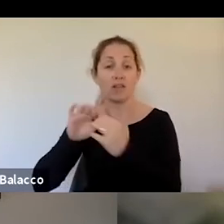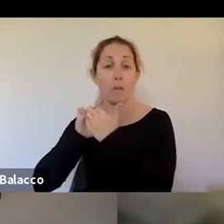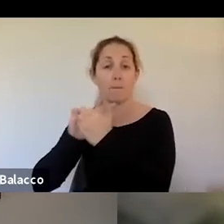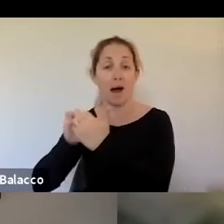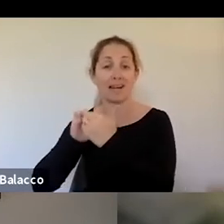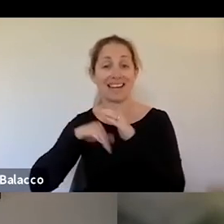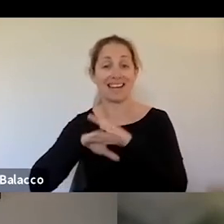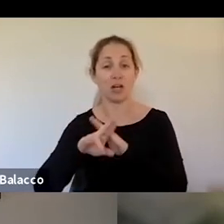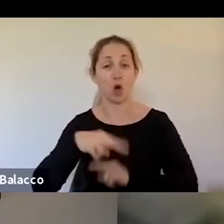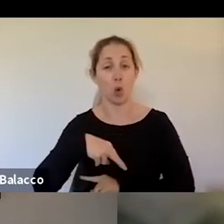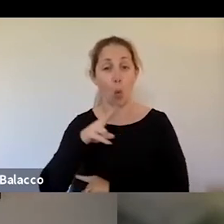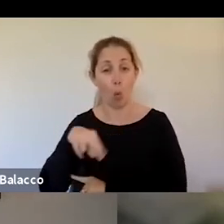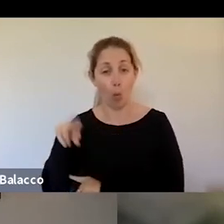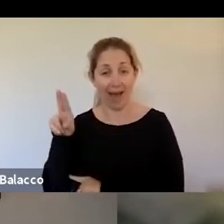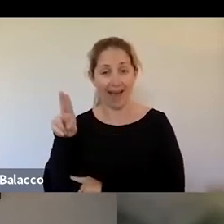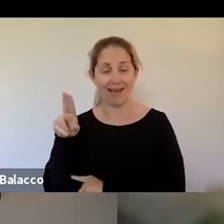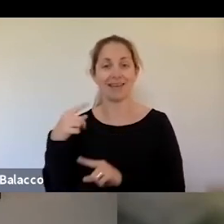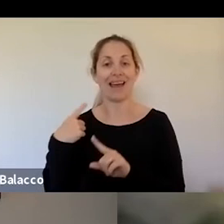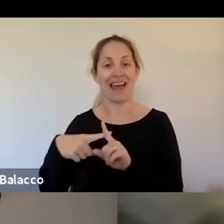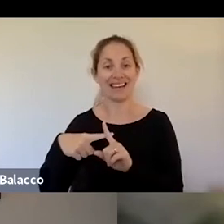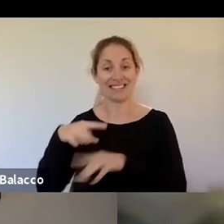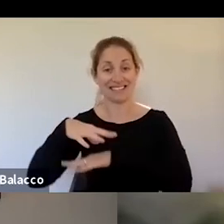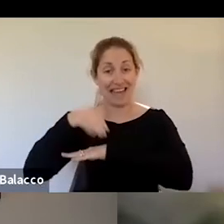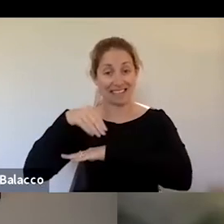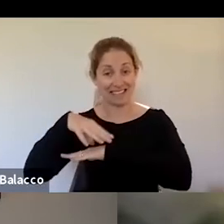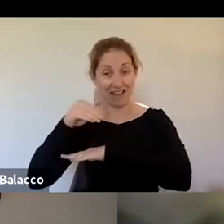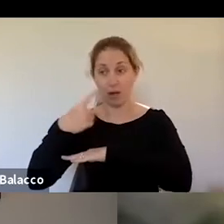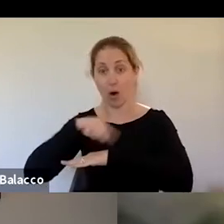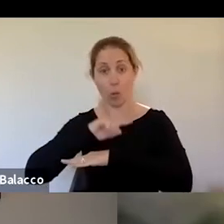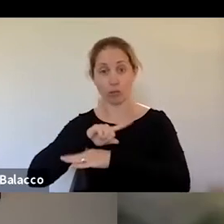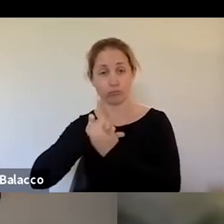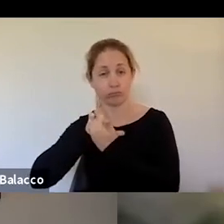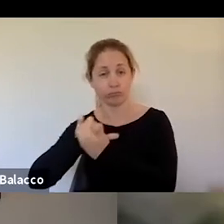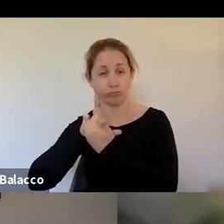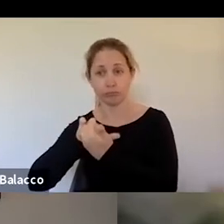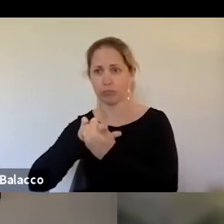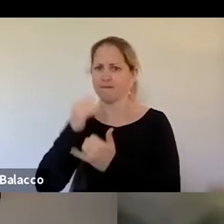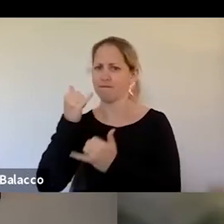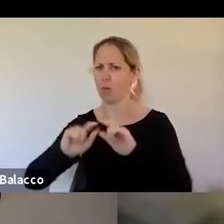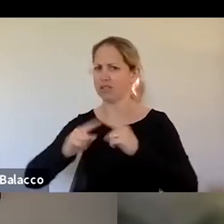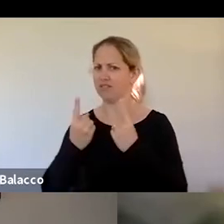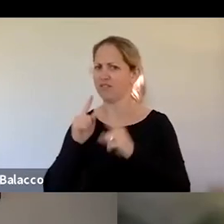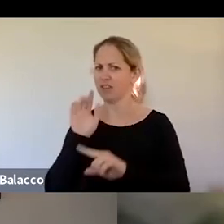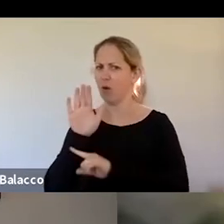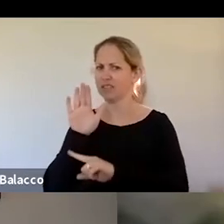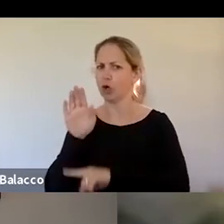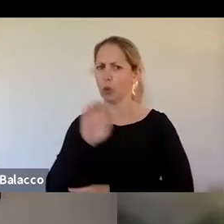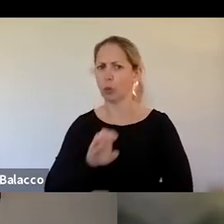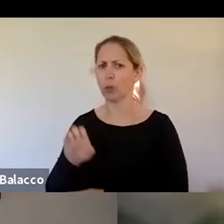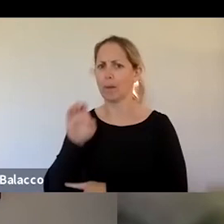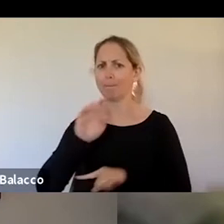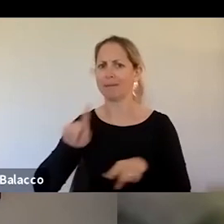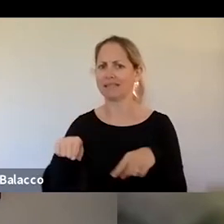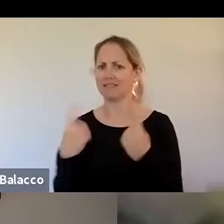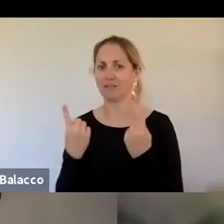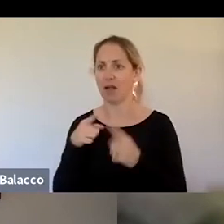in Scandinavia. And of course, things were completely different there. Most obviously, they